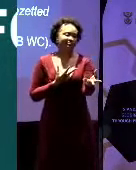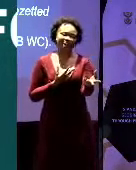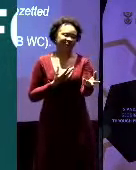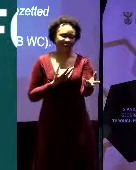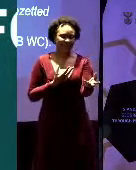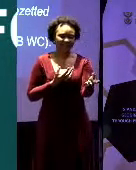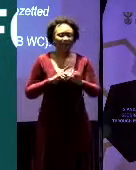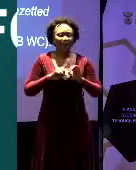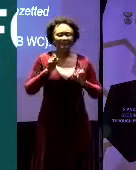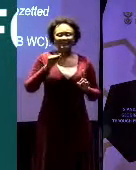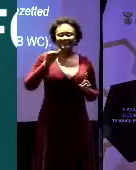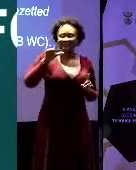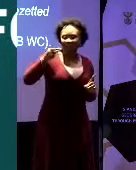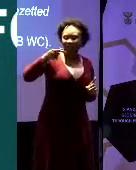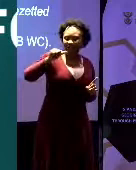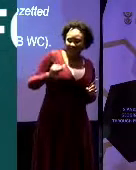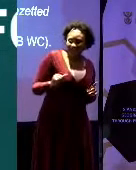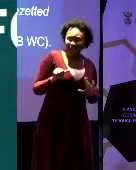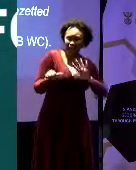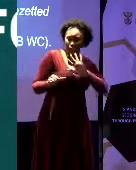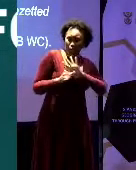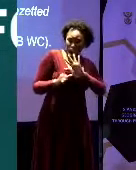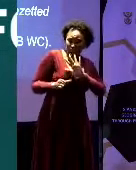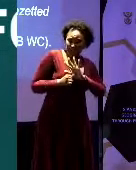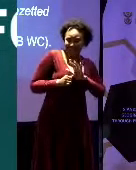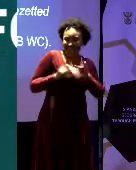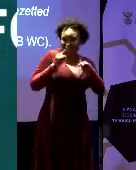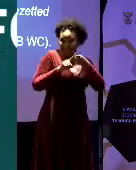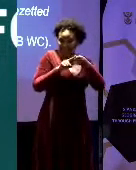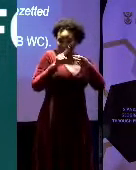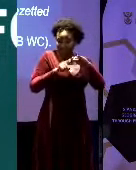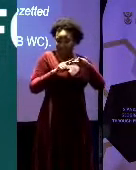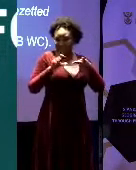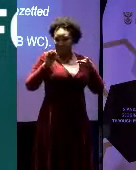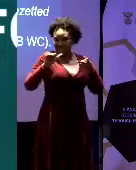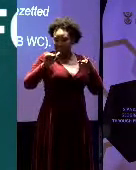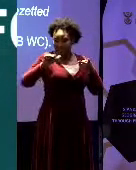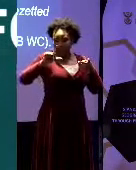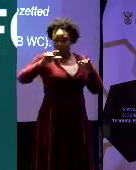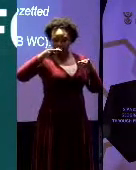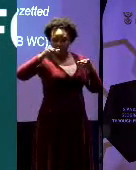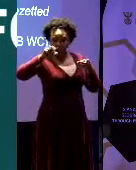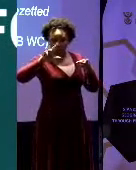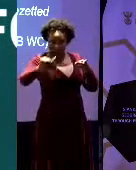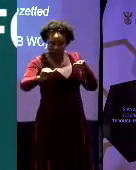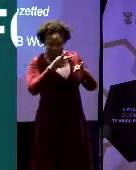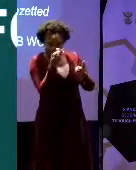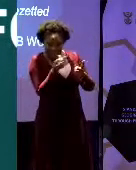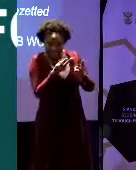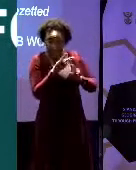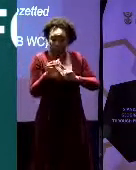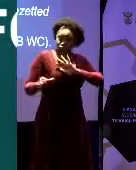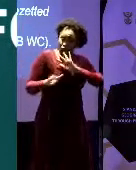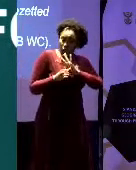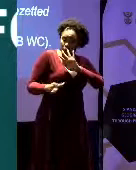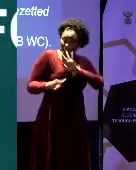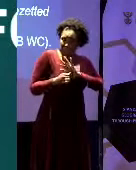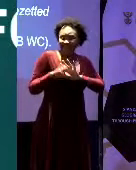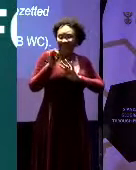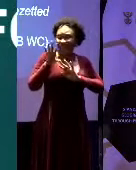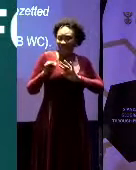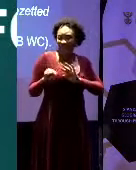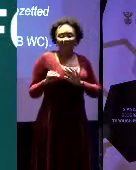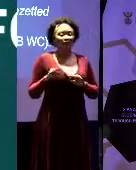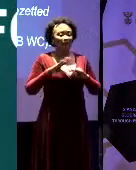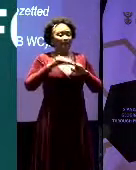very, very important. SALGA and SANRAL are they very important implementing agencies. So having a member of SALGA serving